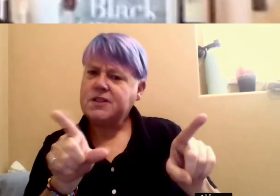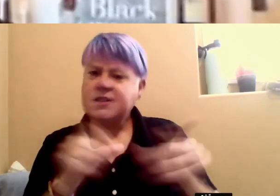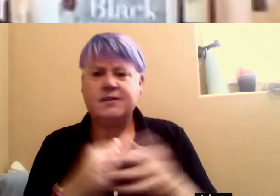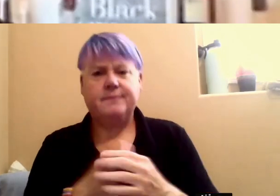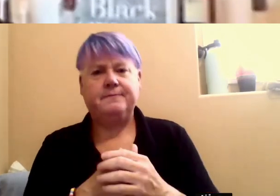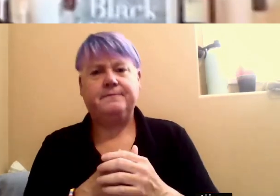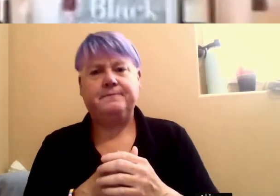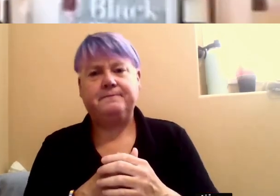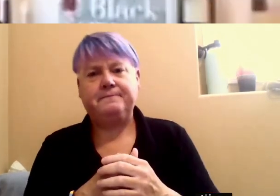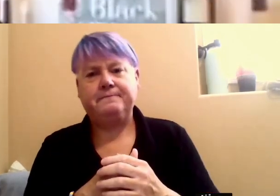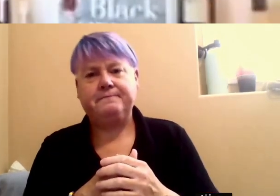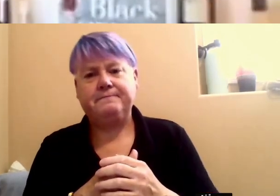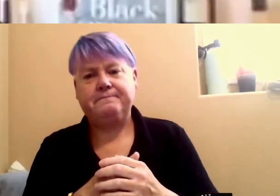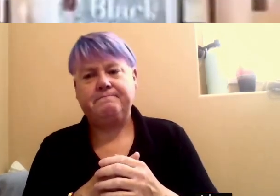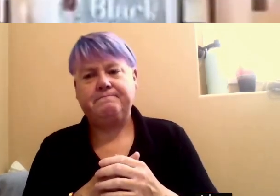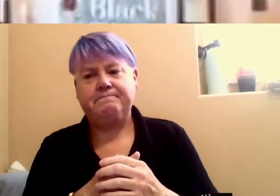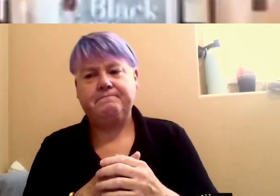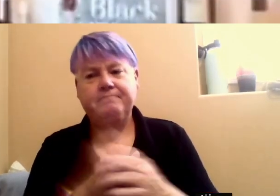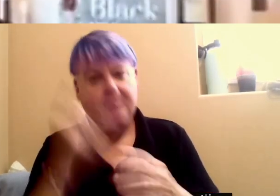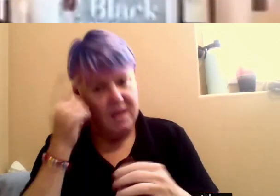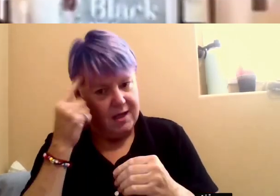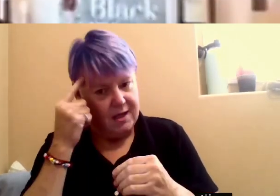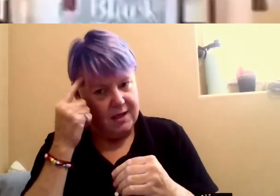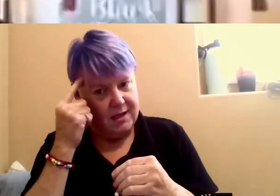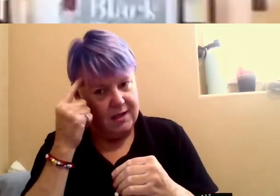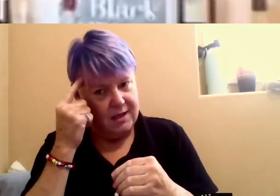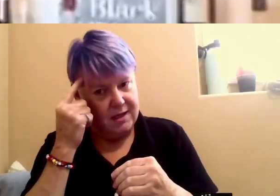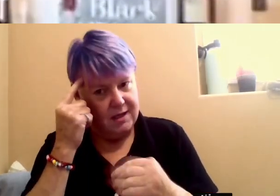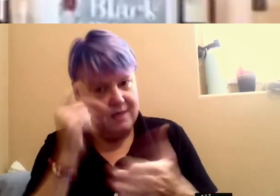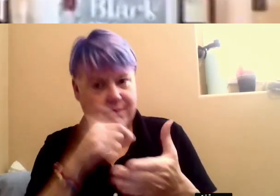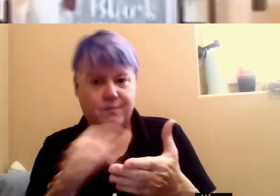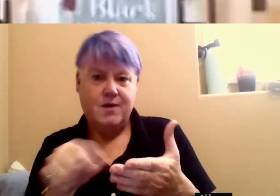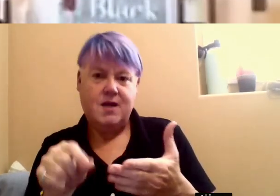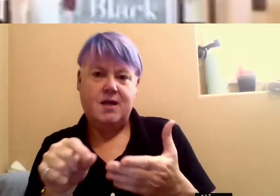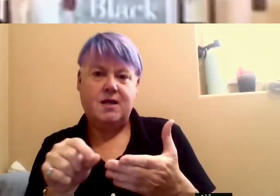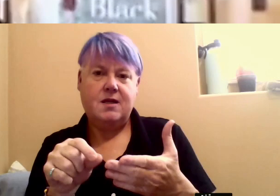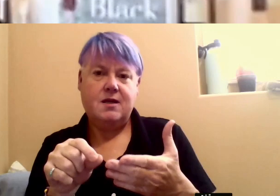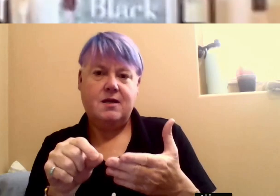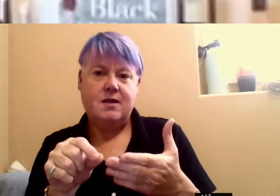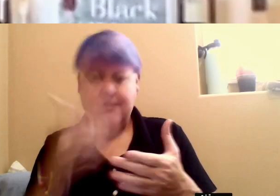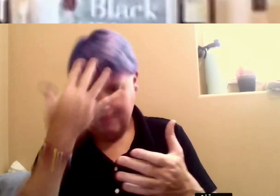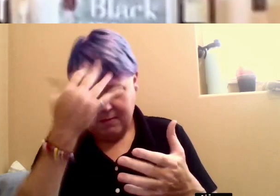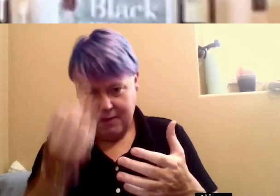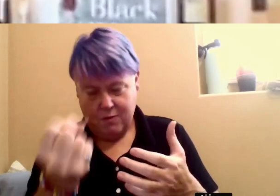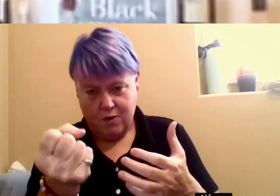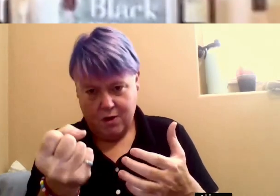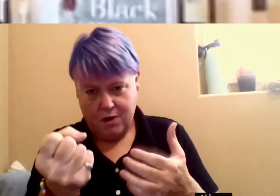Yeah, I think that writing the memoir